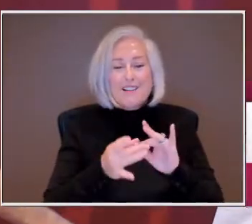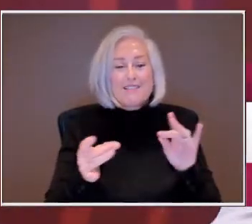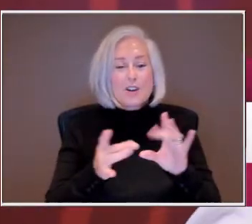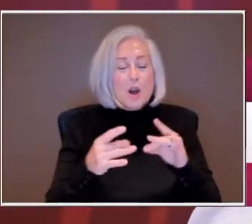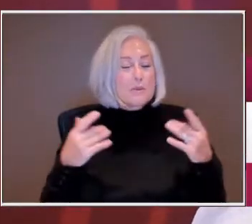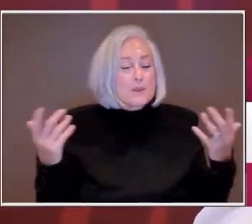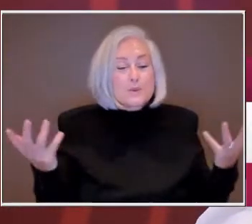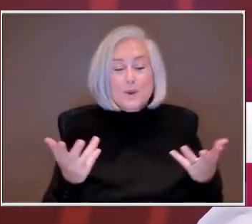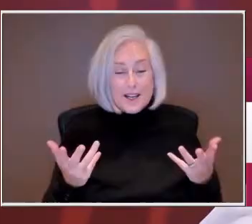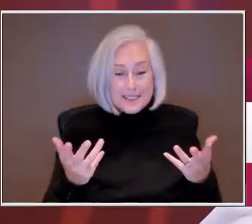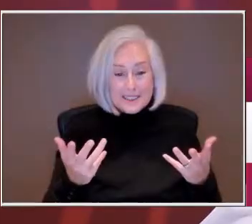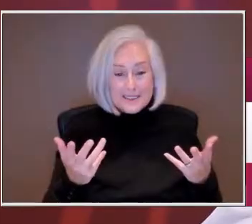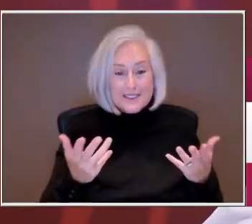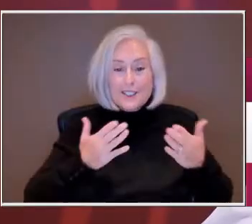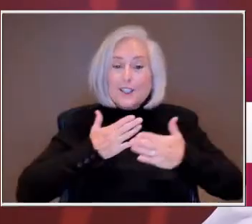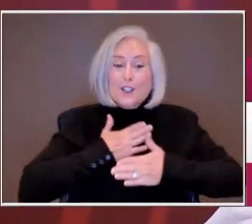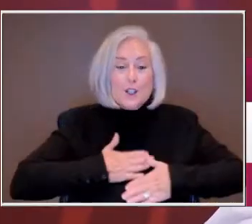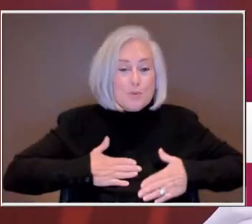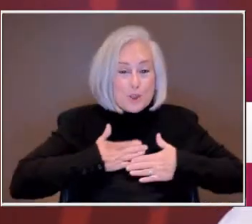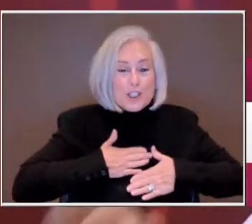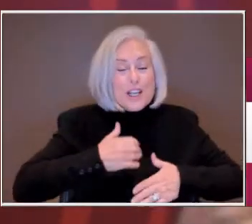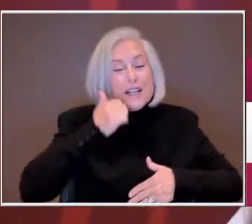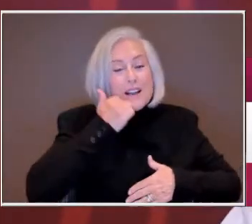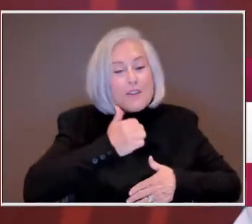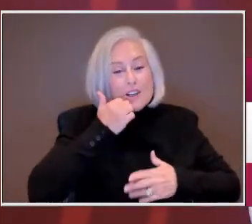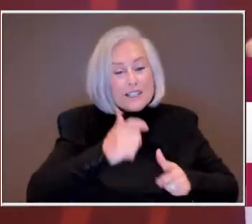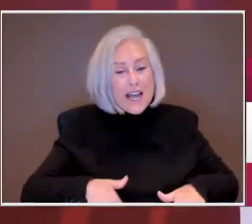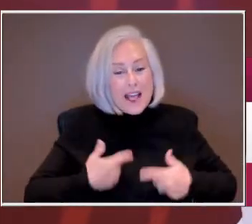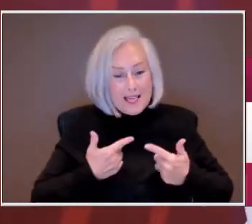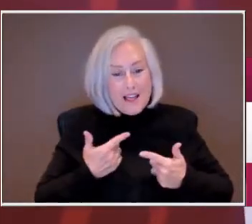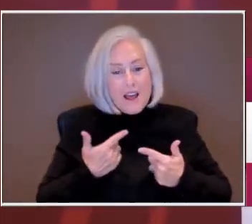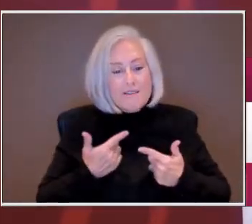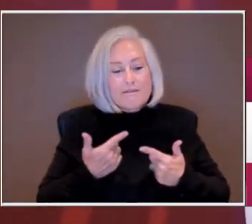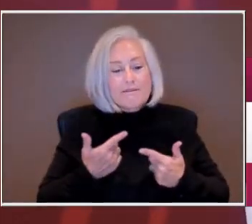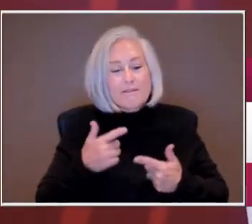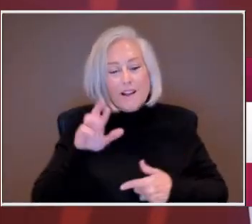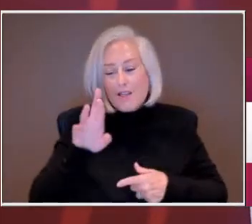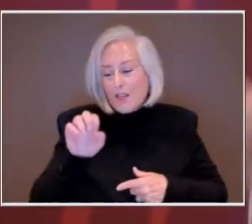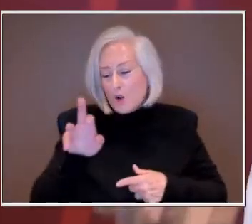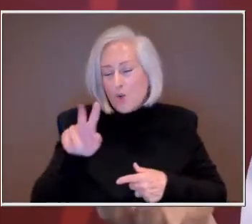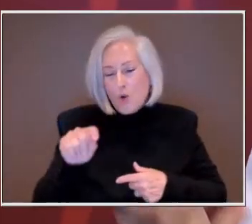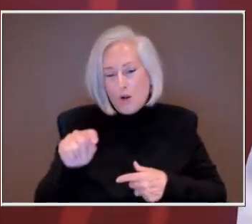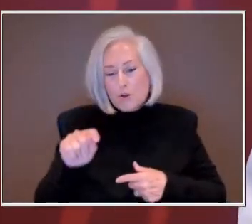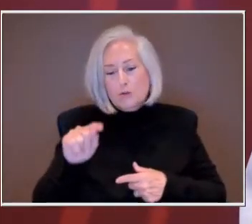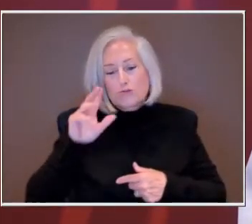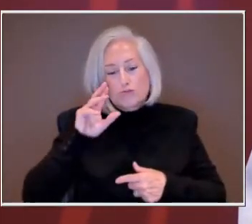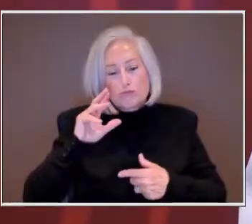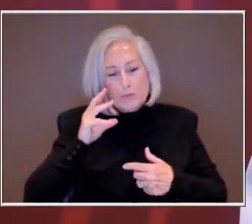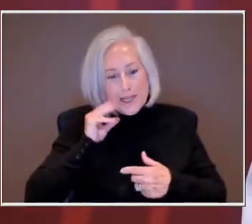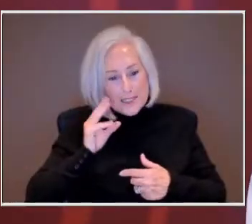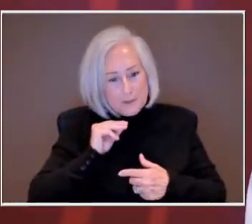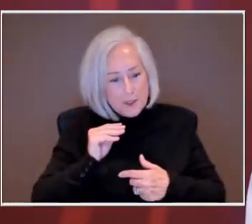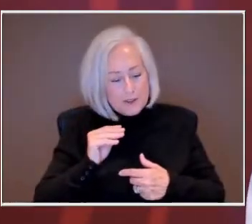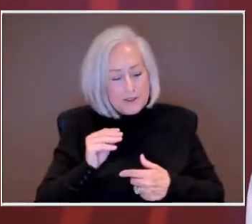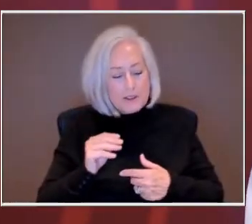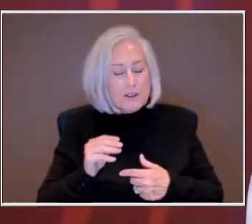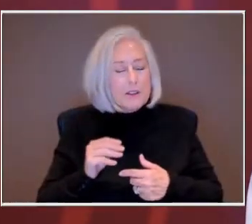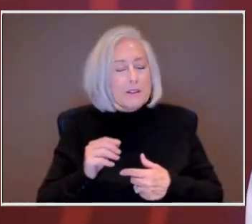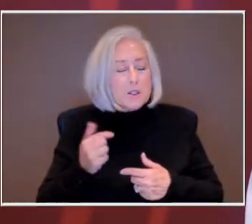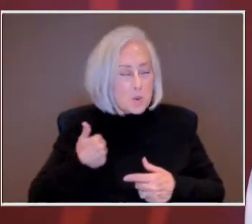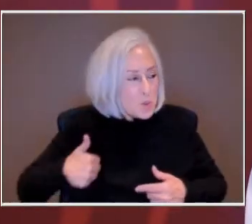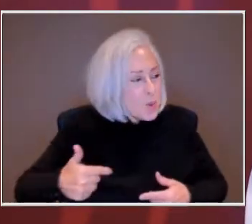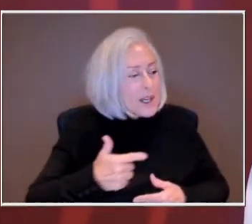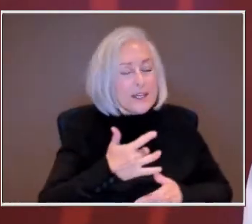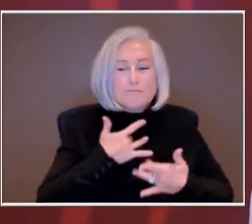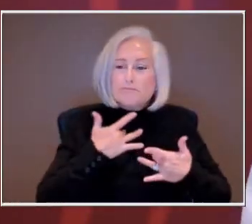the appreciation for everyday life that Robert has, and the stuff that we all take for granted, and it's just it's a